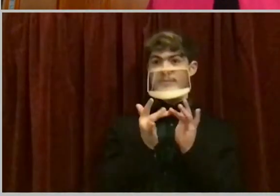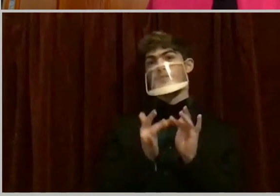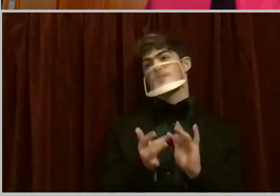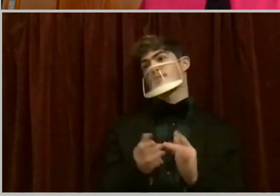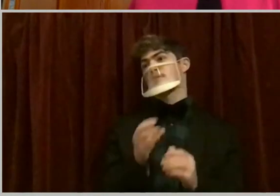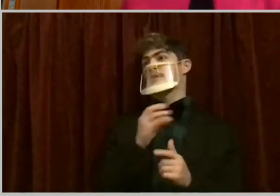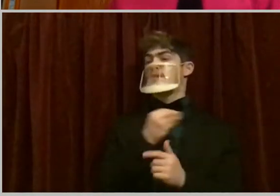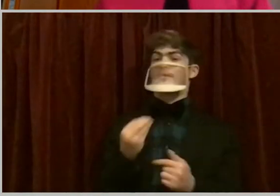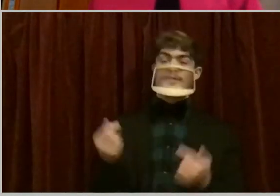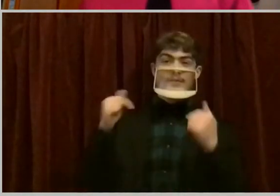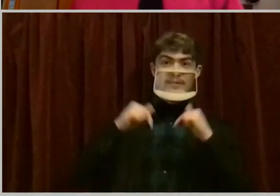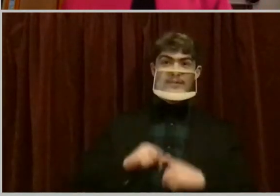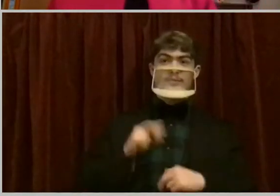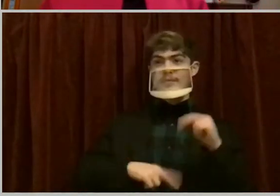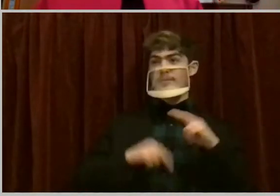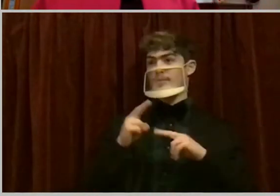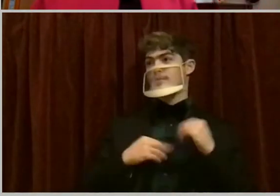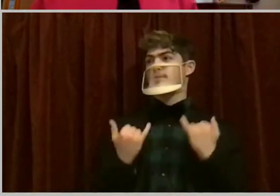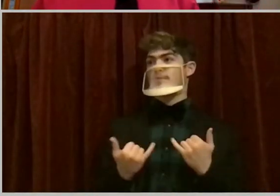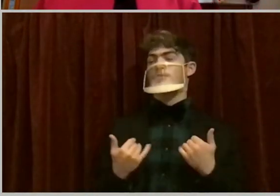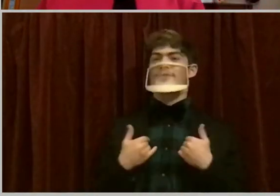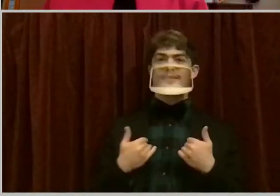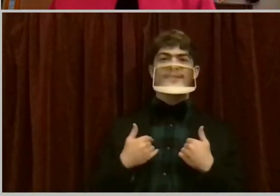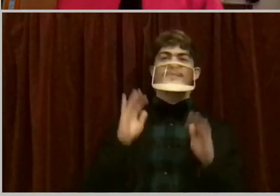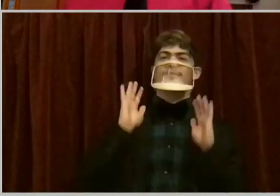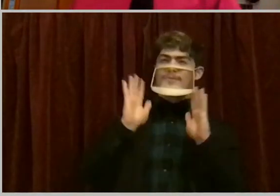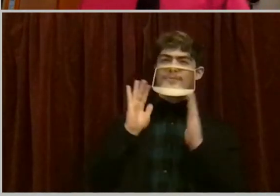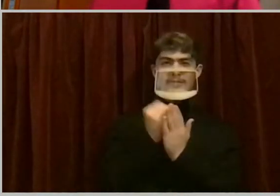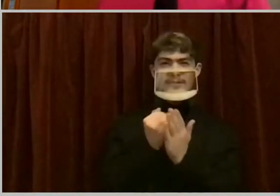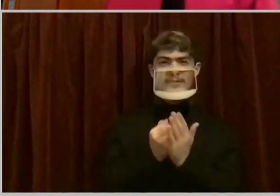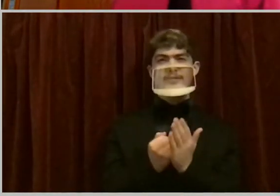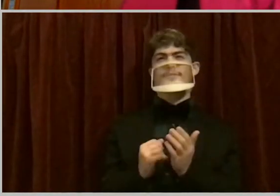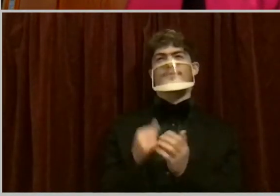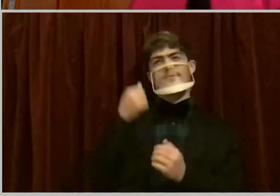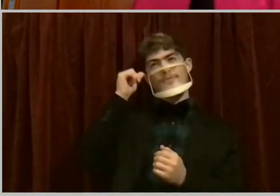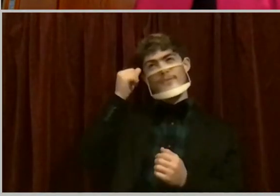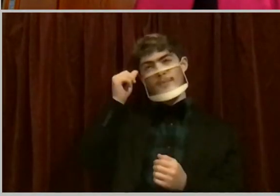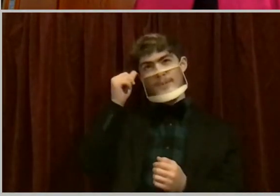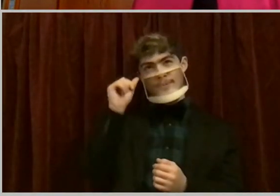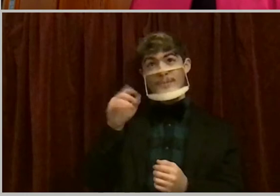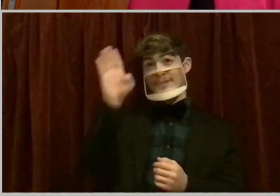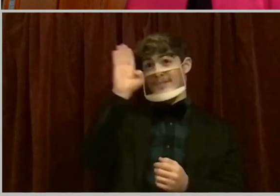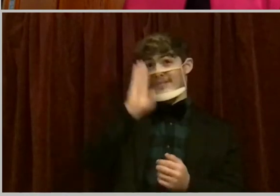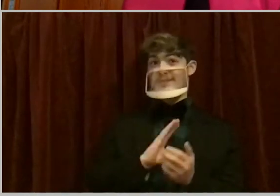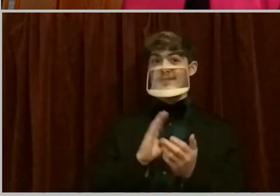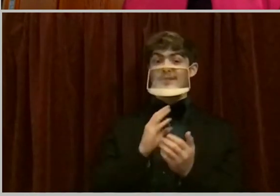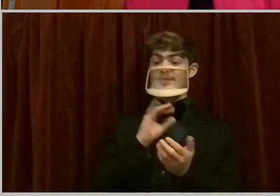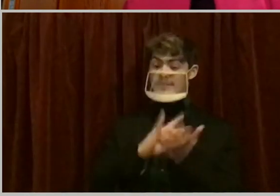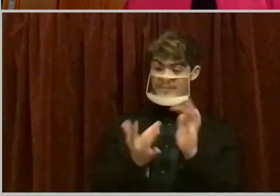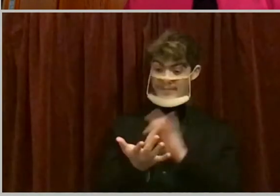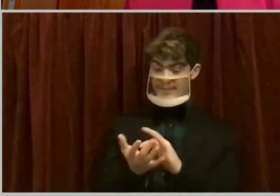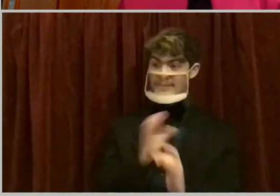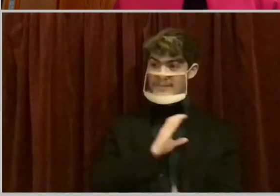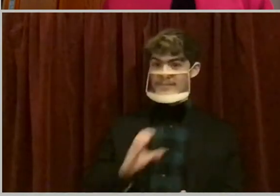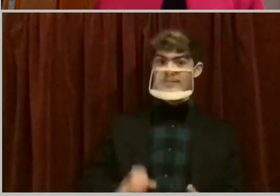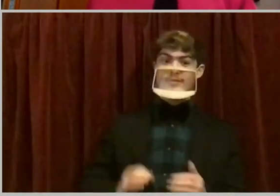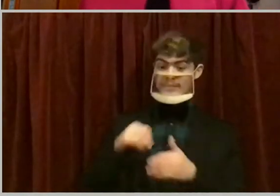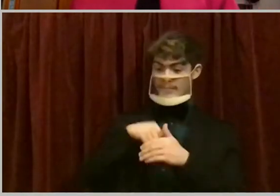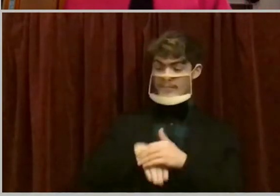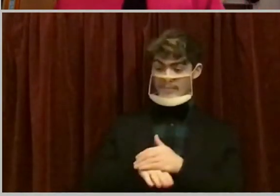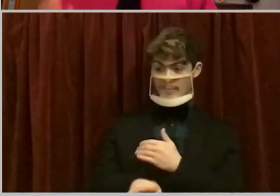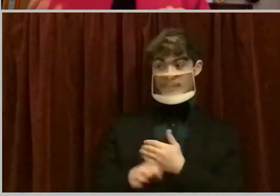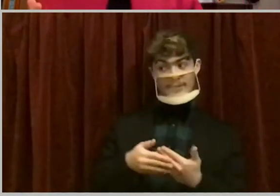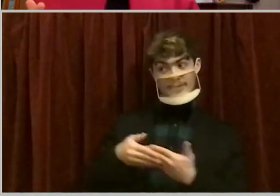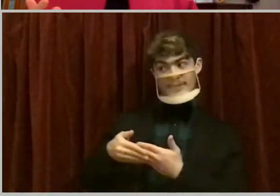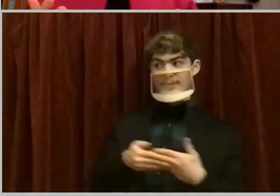building today. And we had two great lessons, really just being reminded that Jesus Christ, yes, he was born as a baby, but